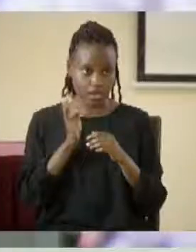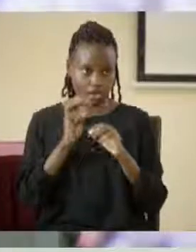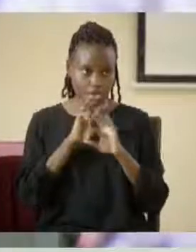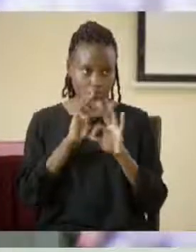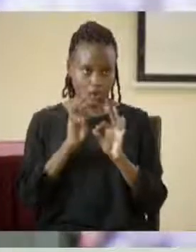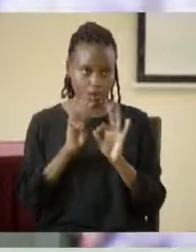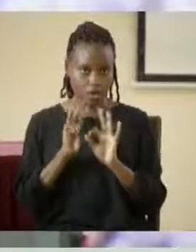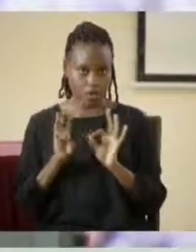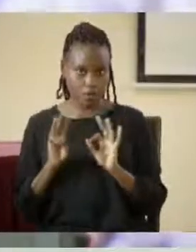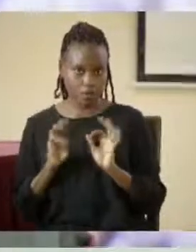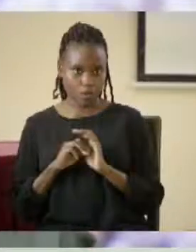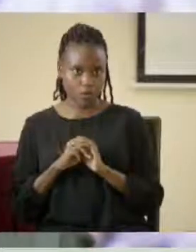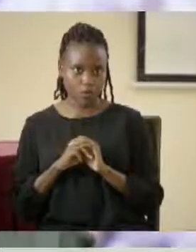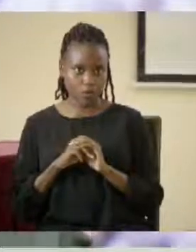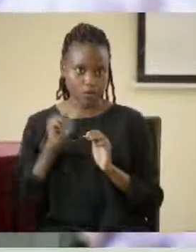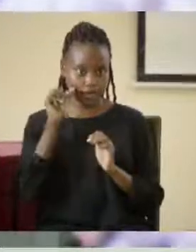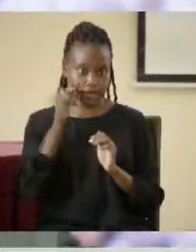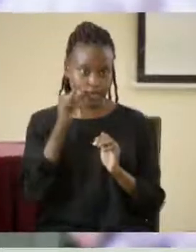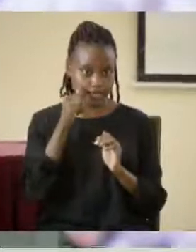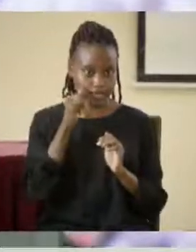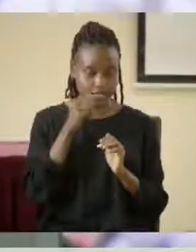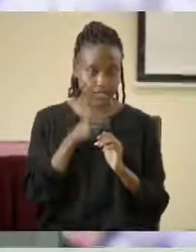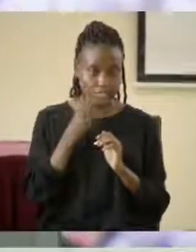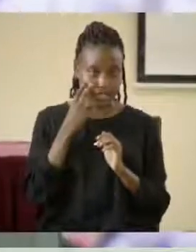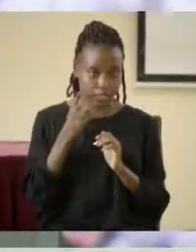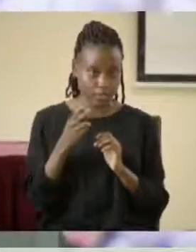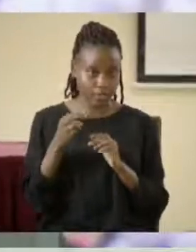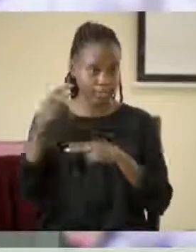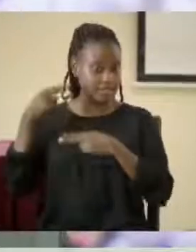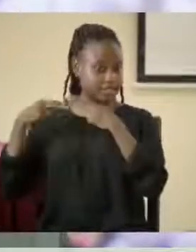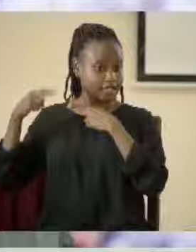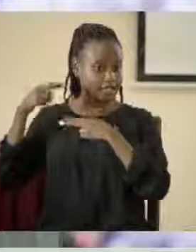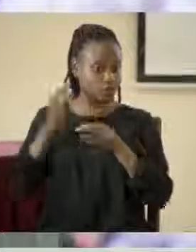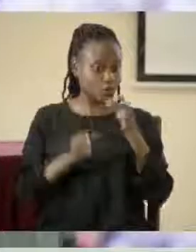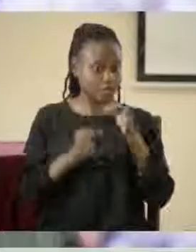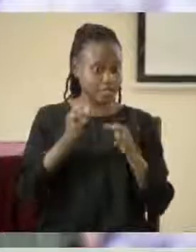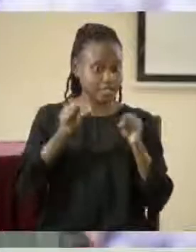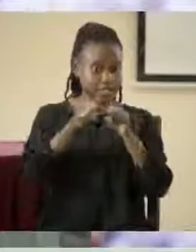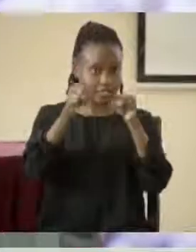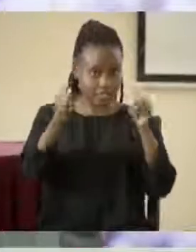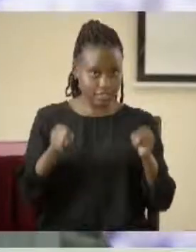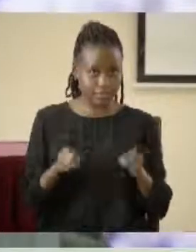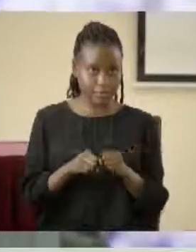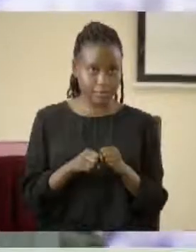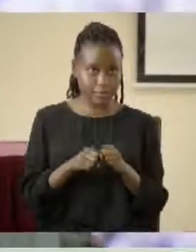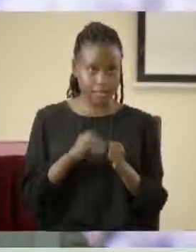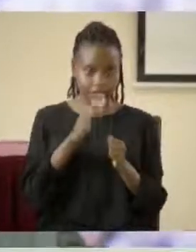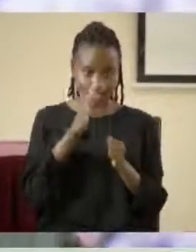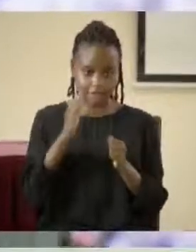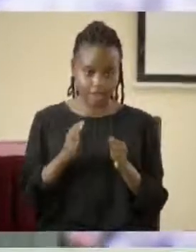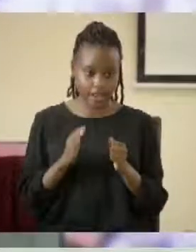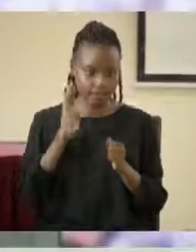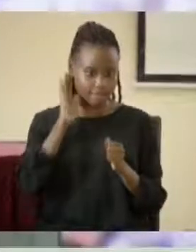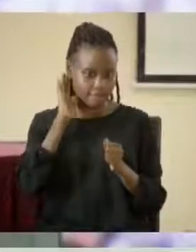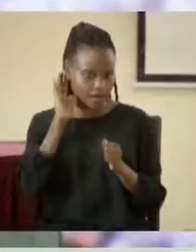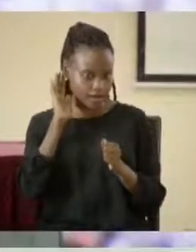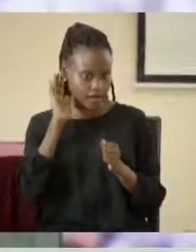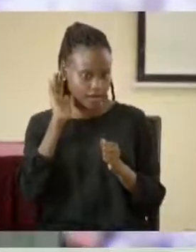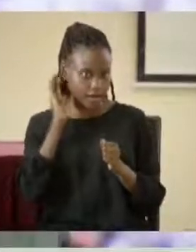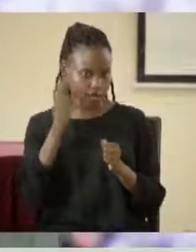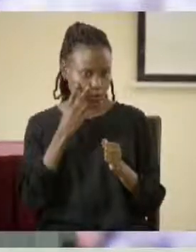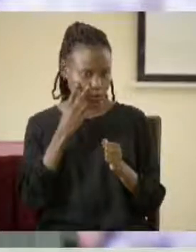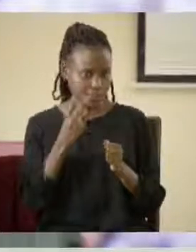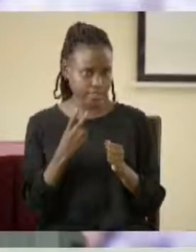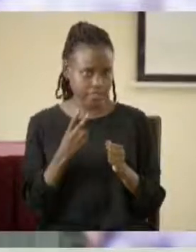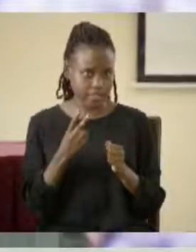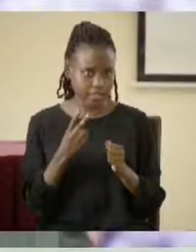clinics that actually also look at traditional justice systems. And I have not had in my not so